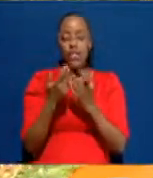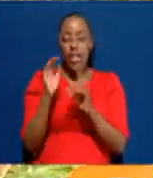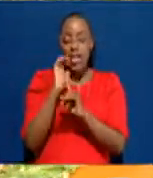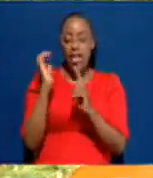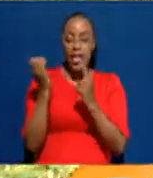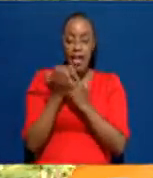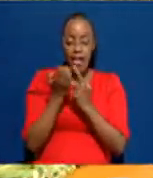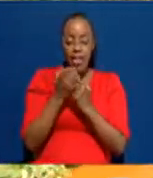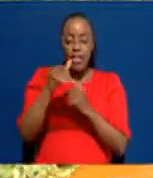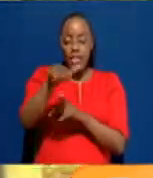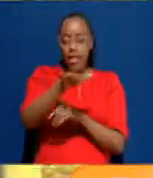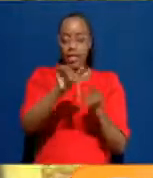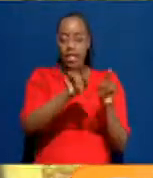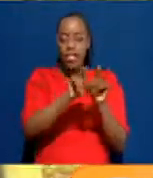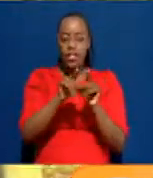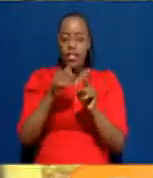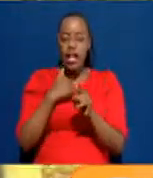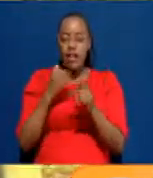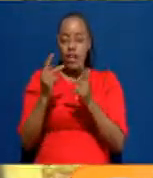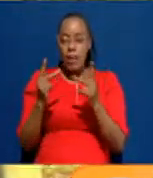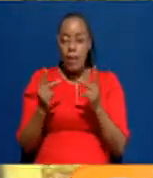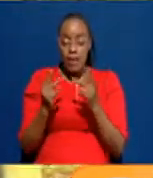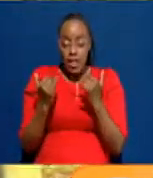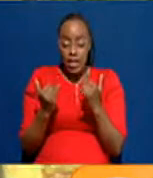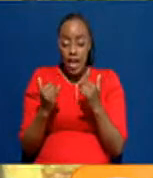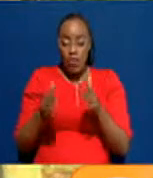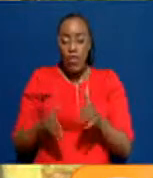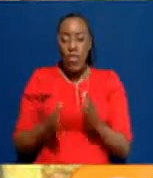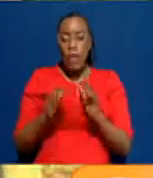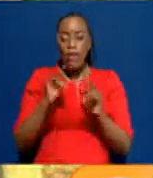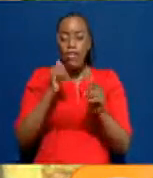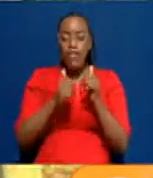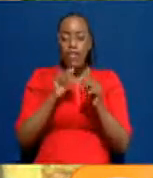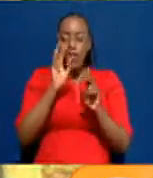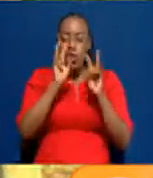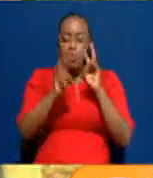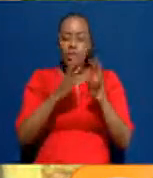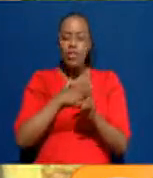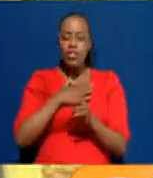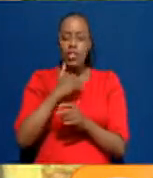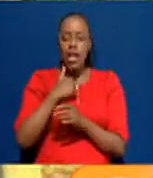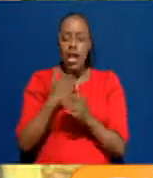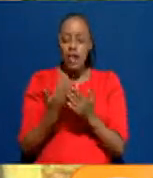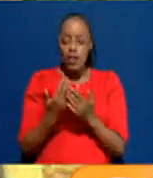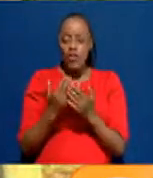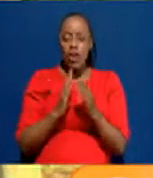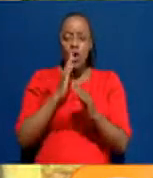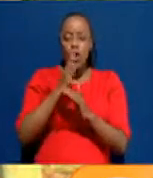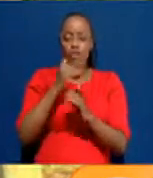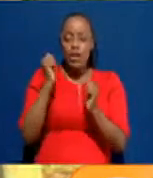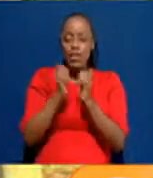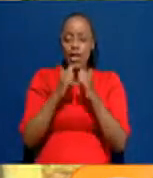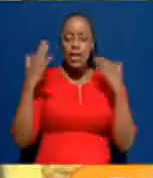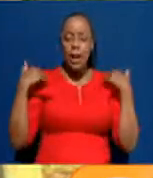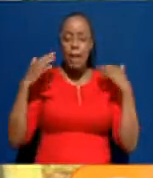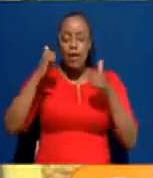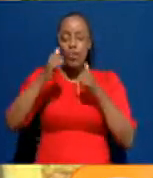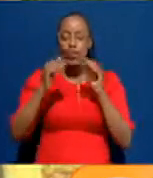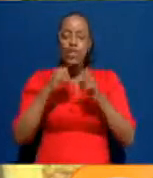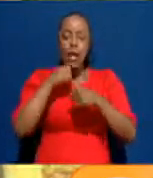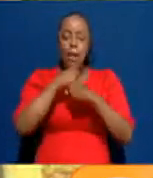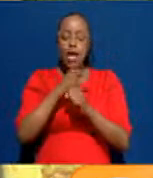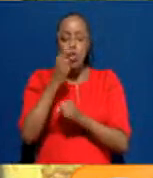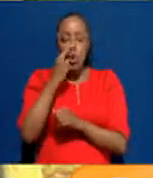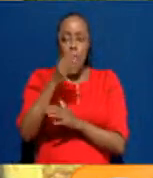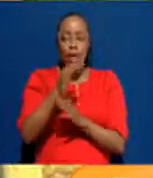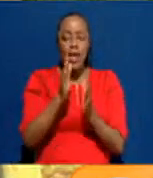here. As you can hear, we have lots of birds right now. You know, in my observation, we have more than 10 species of birds that have made their home here.